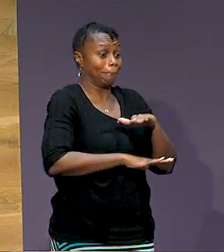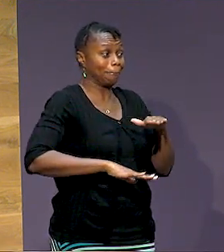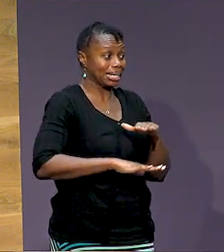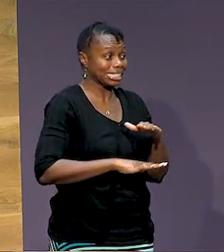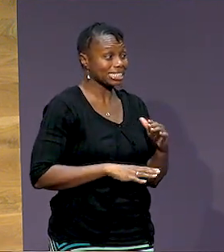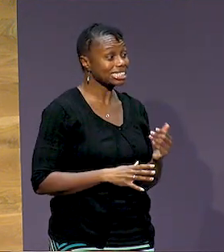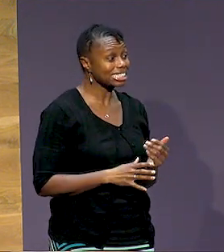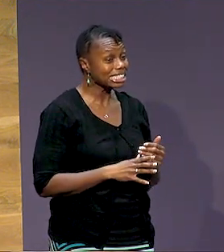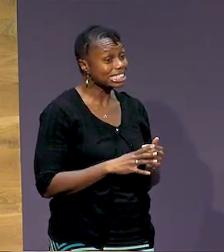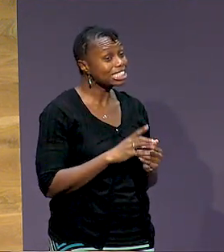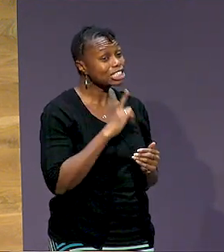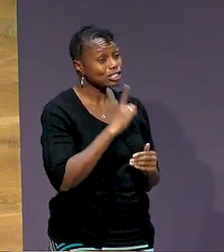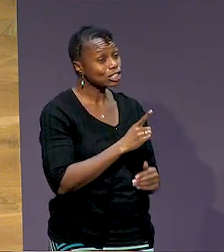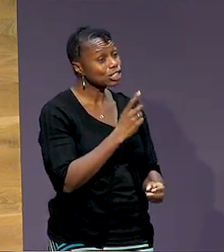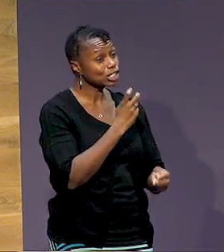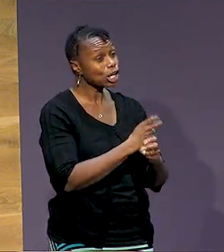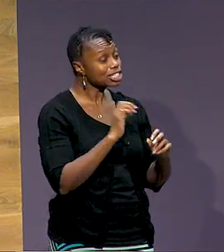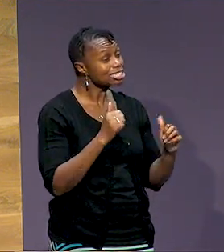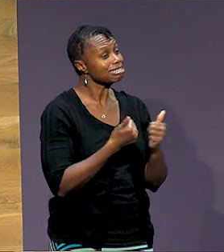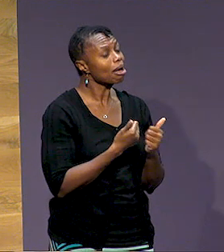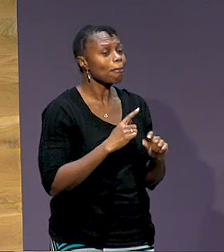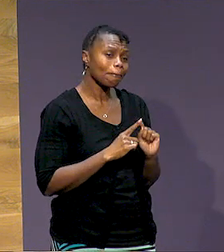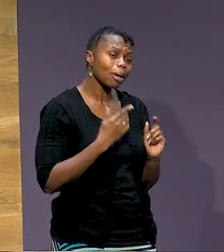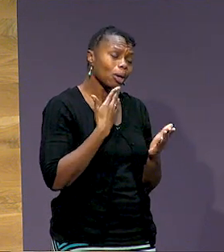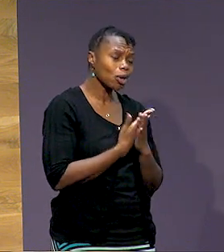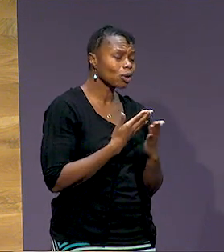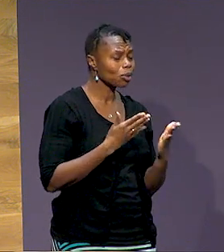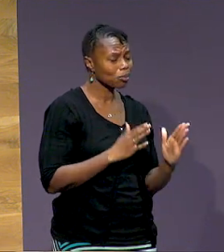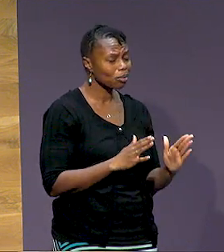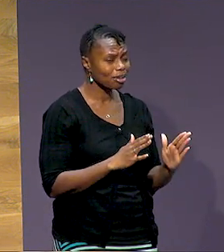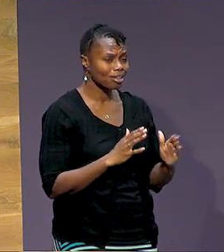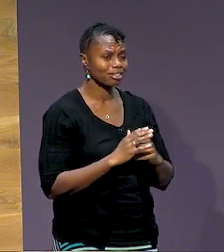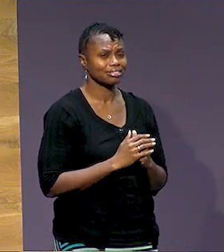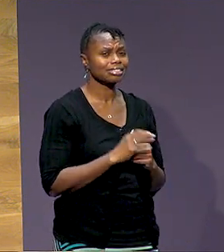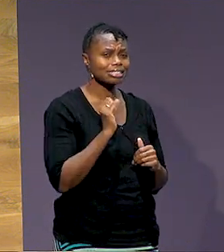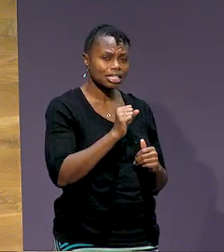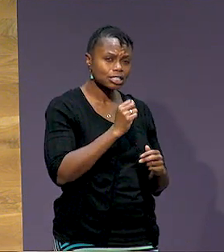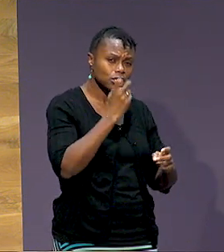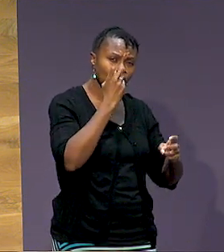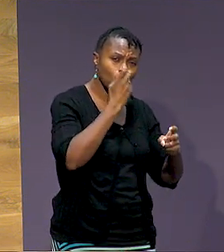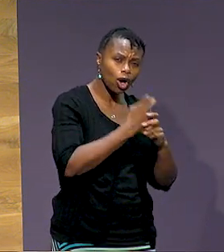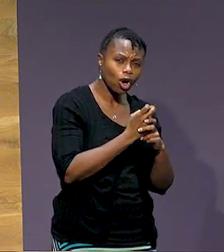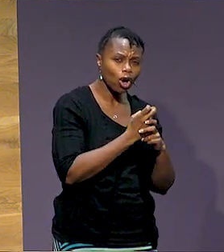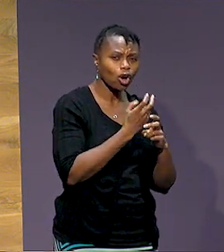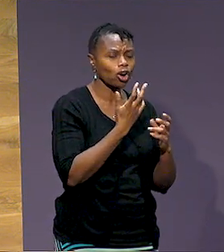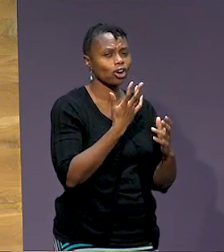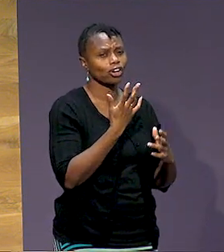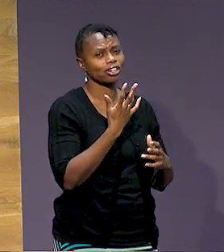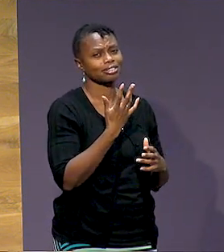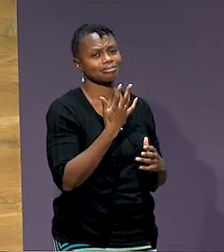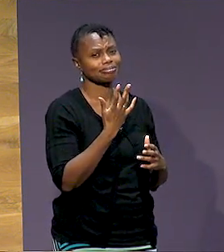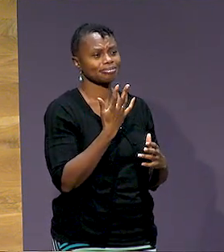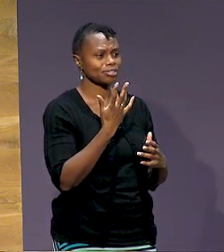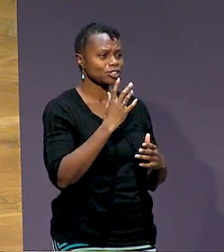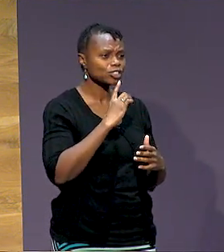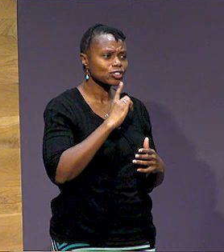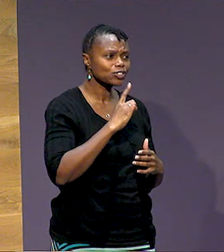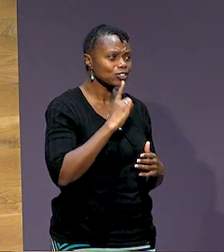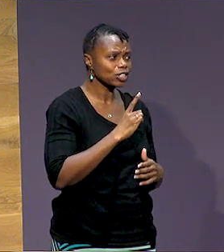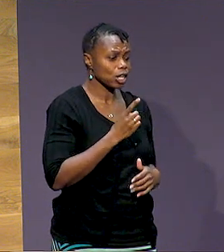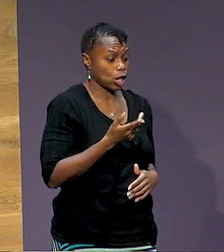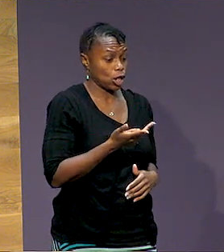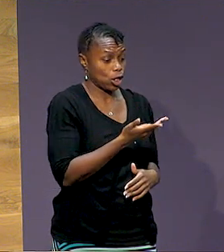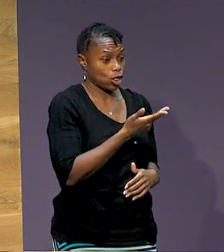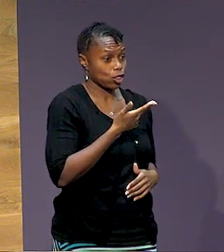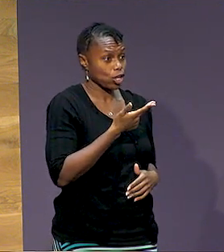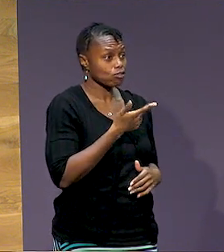it's been very challenging in a good way, but definitely hard in the sense that, for instance, the three of us have